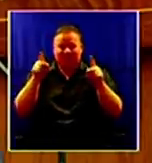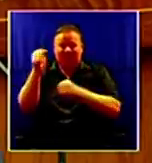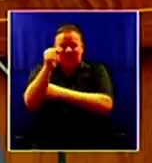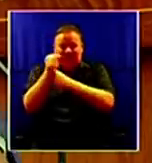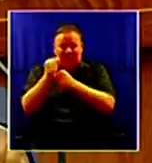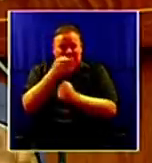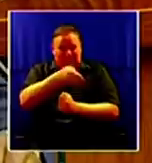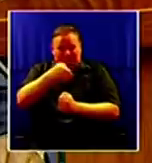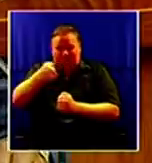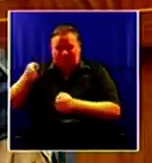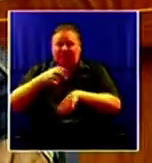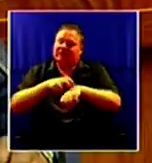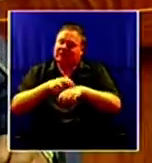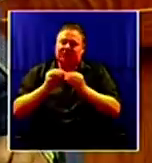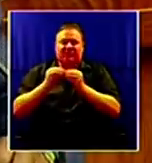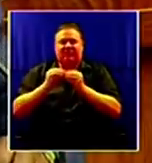Government